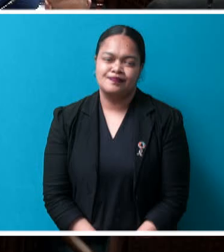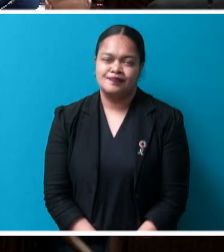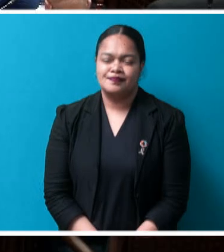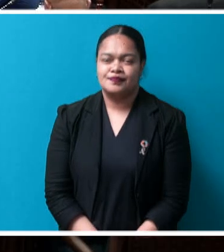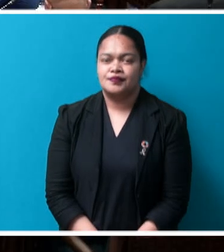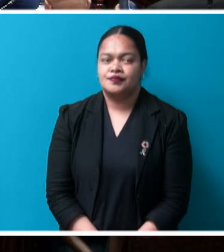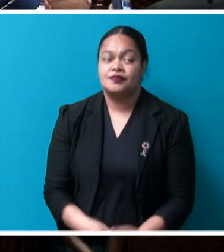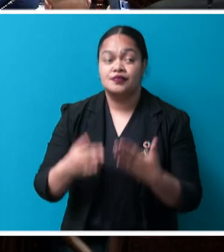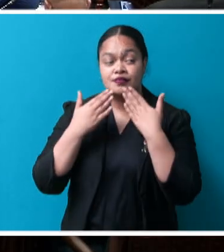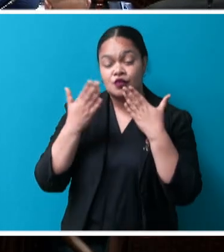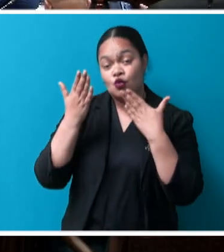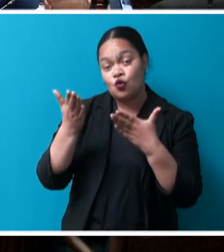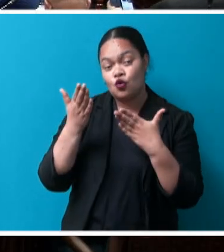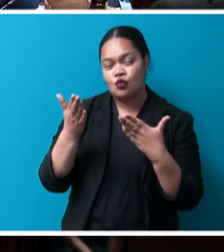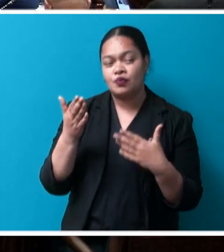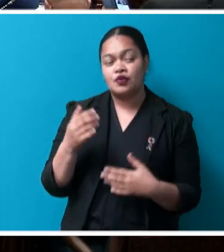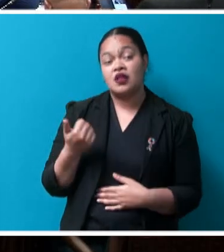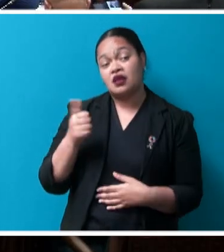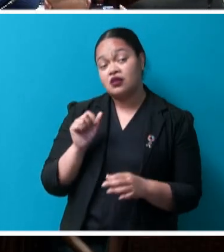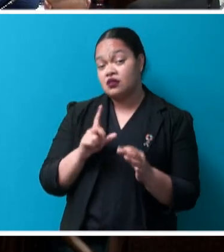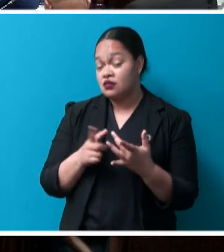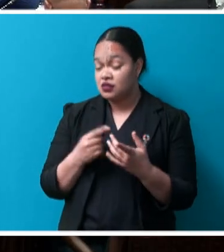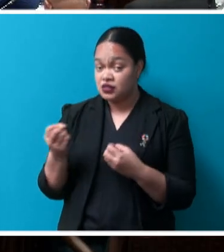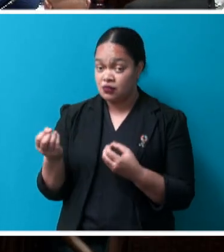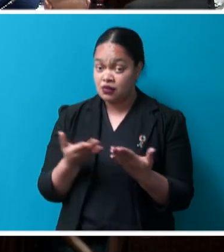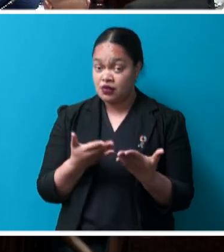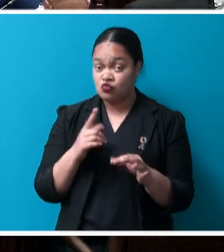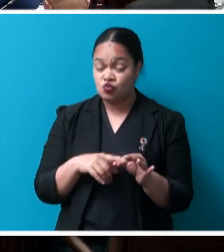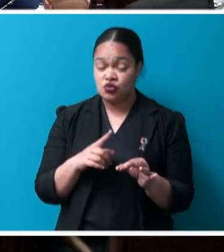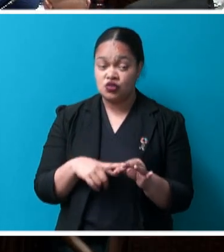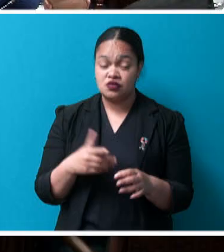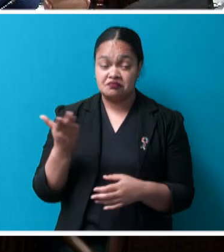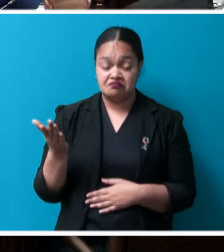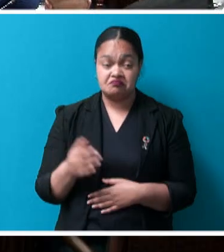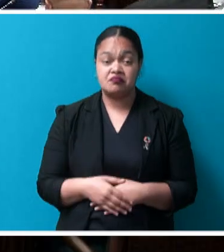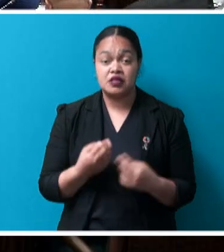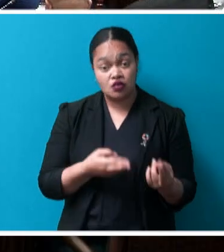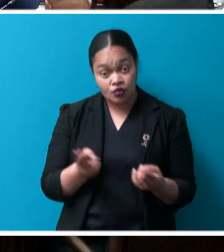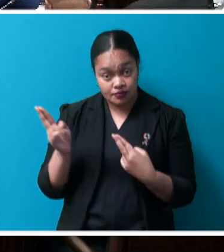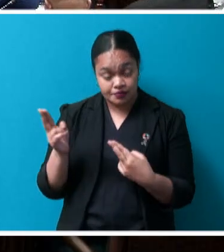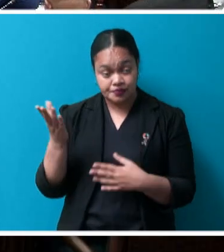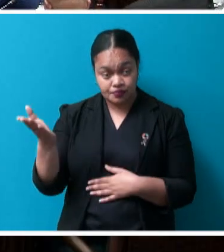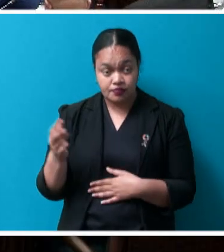Honourable Minister. Supplementary, Honourable Maharaj. Thank you, Honourable Speaker, and I thank again Minister for